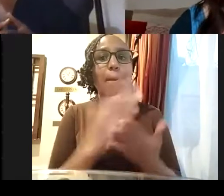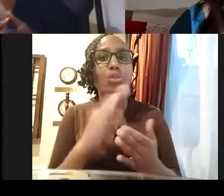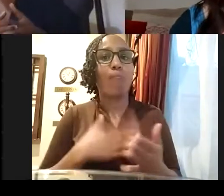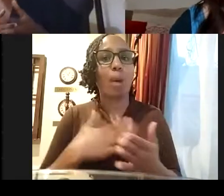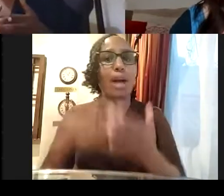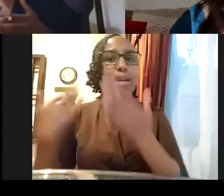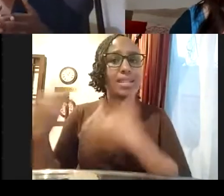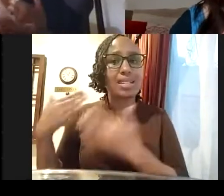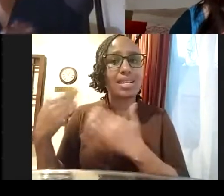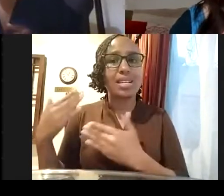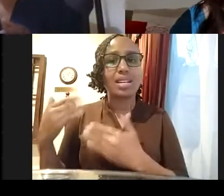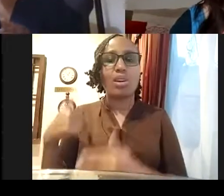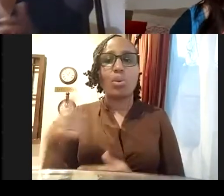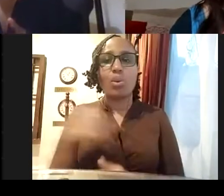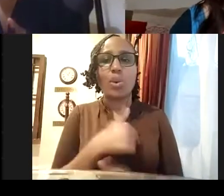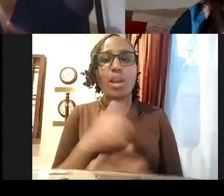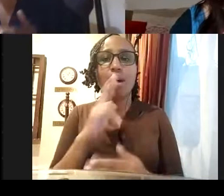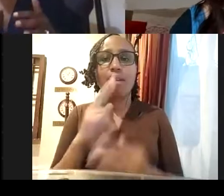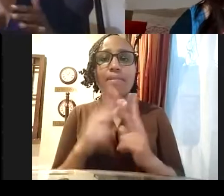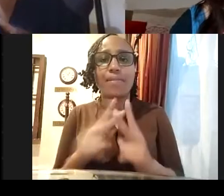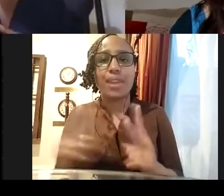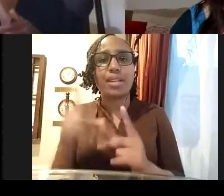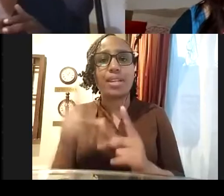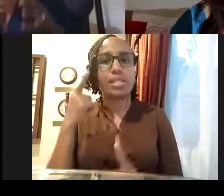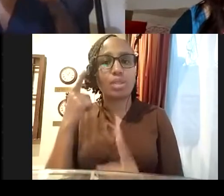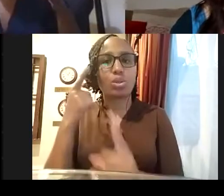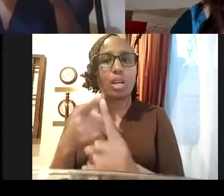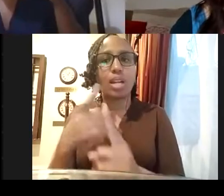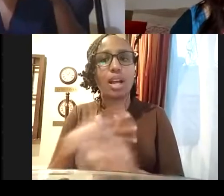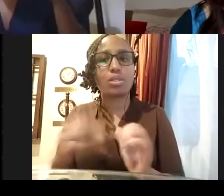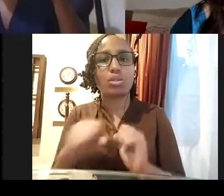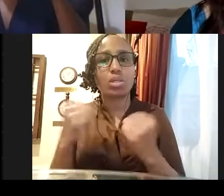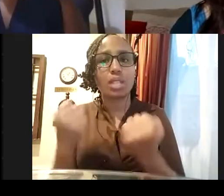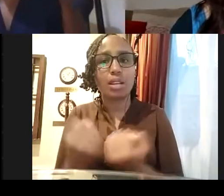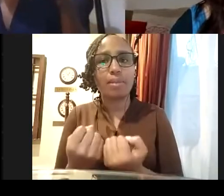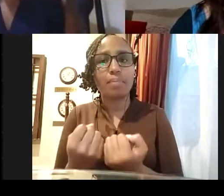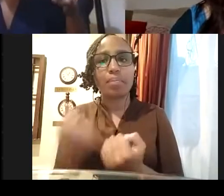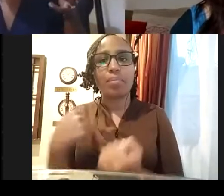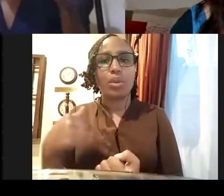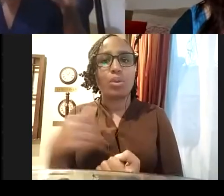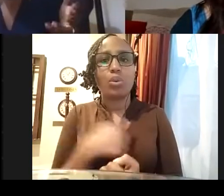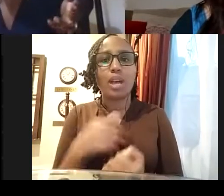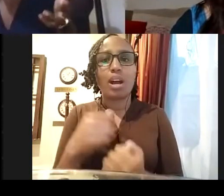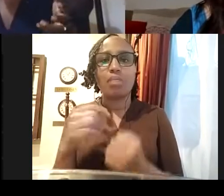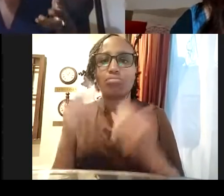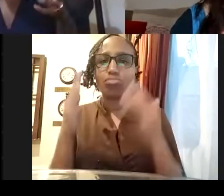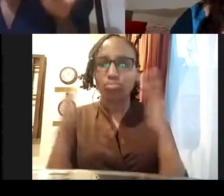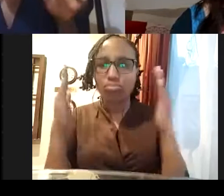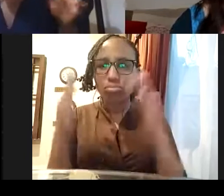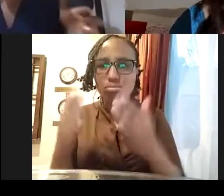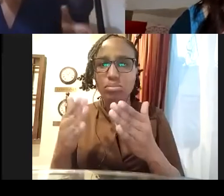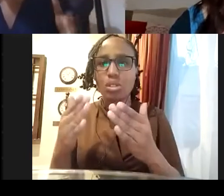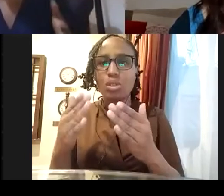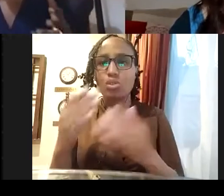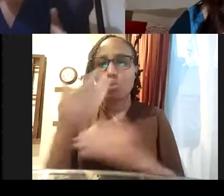are very intentionally and socially, and we're socialized to forget, to